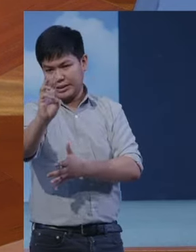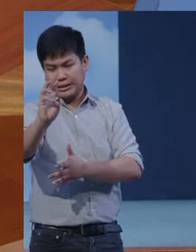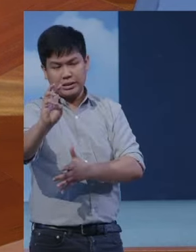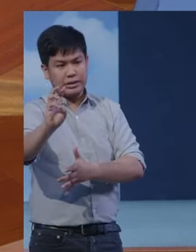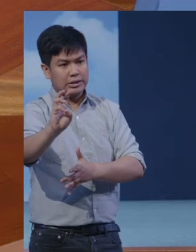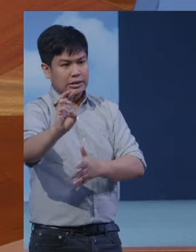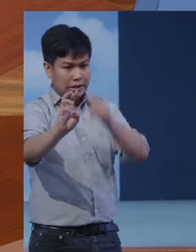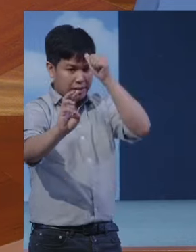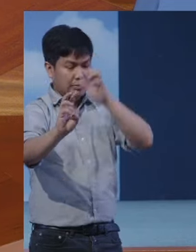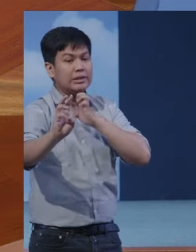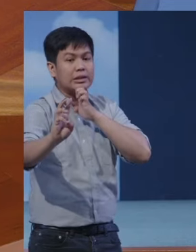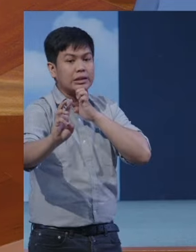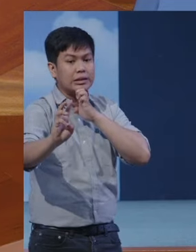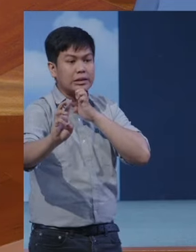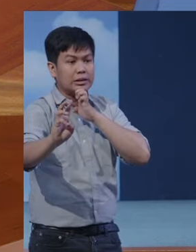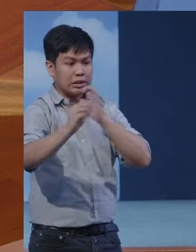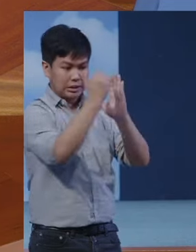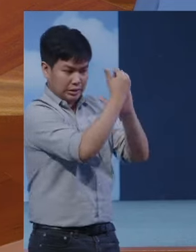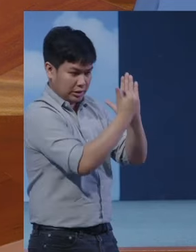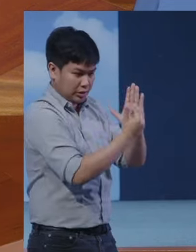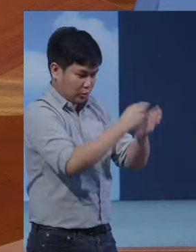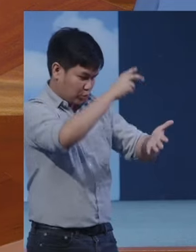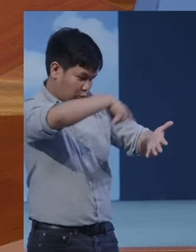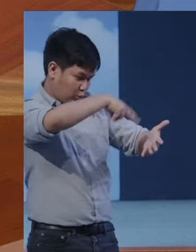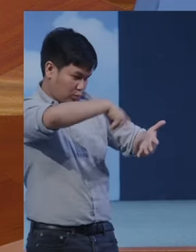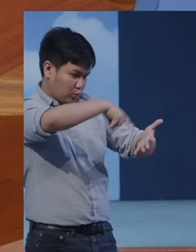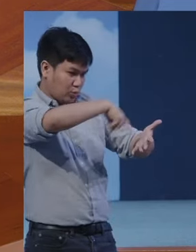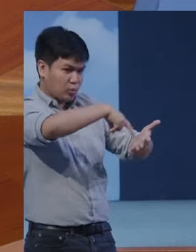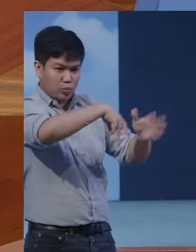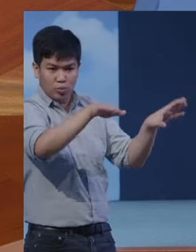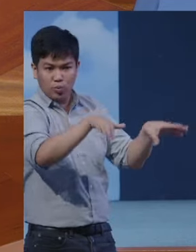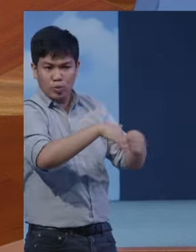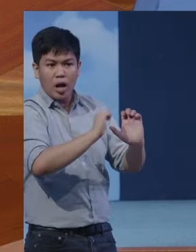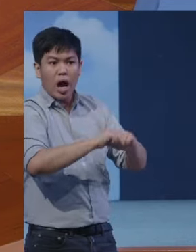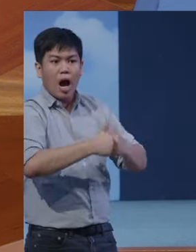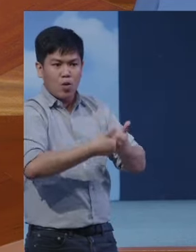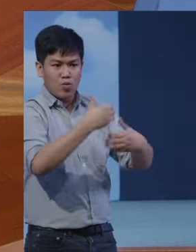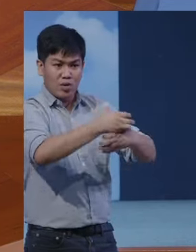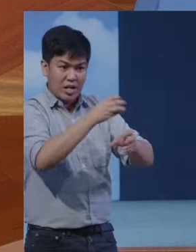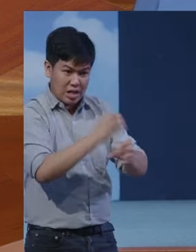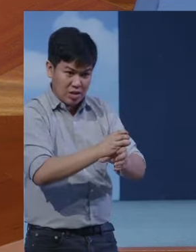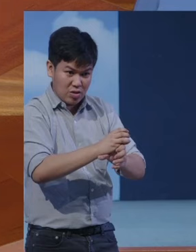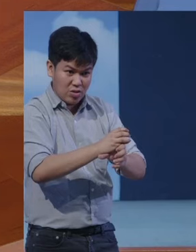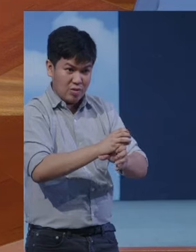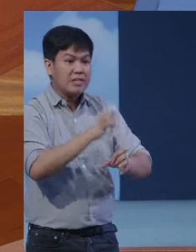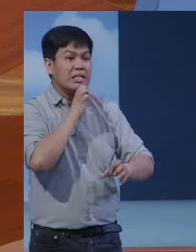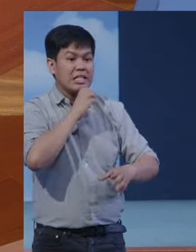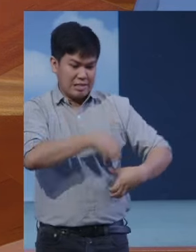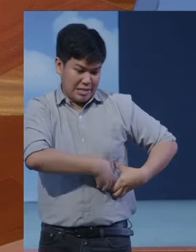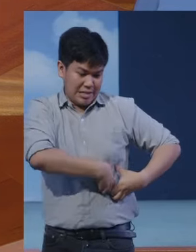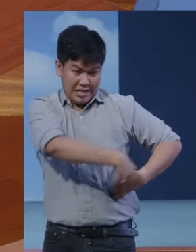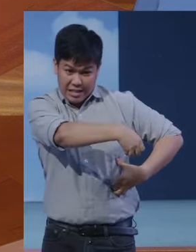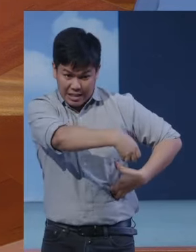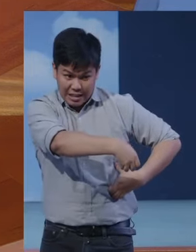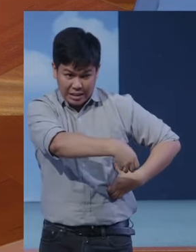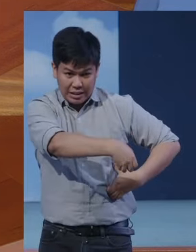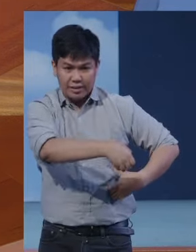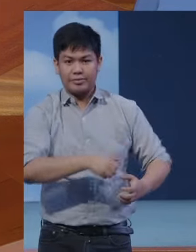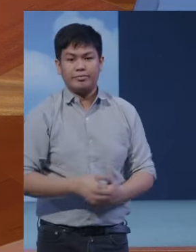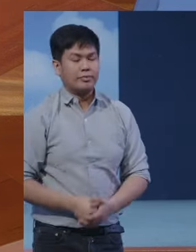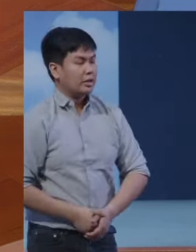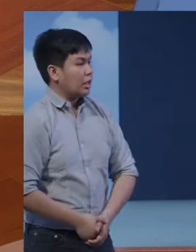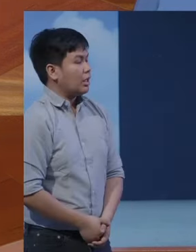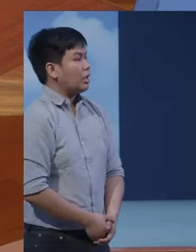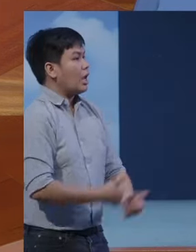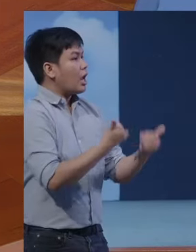ba tas yung detalye non binasa natin sa Genesis 2 with the creation of Eve ba and said